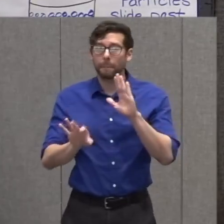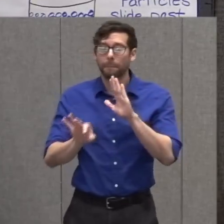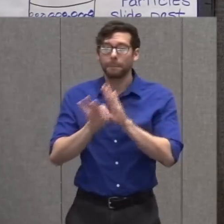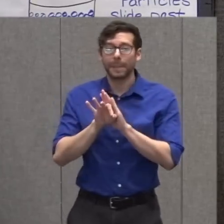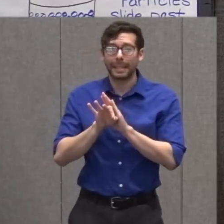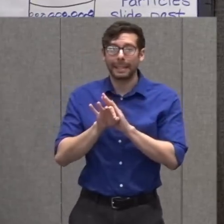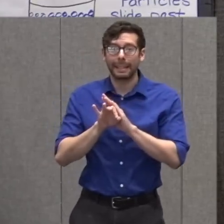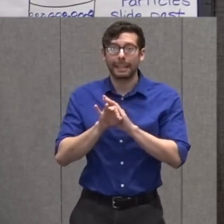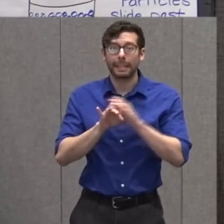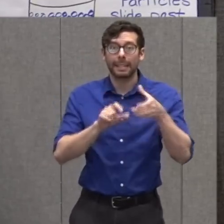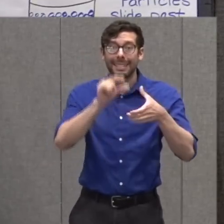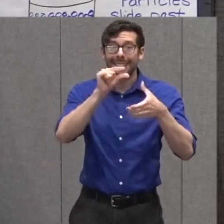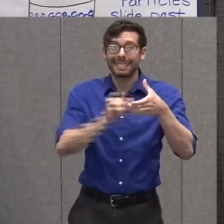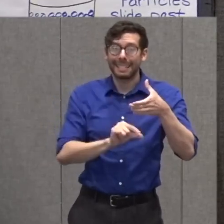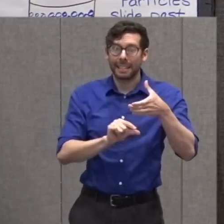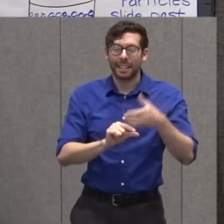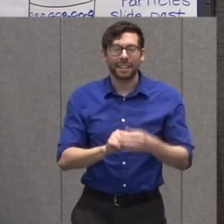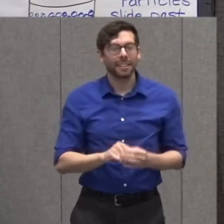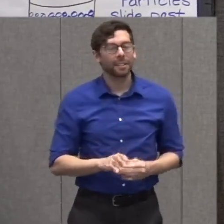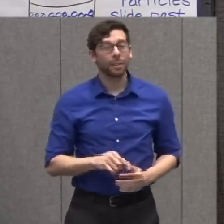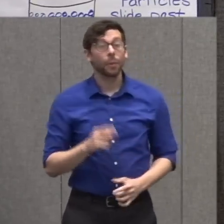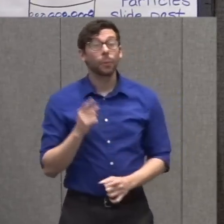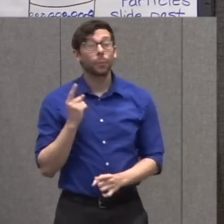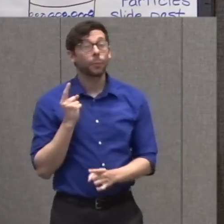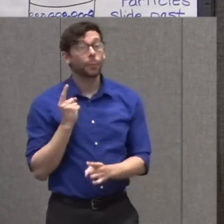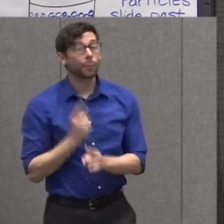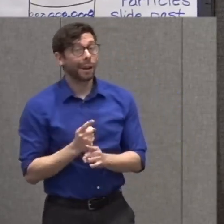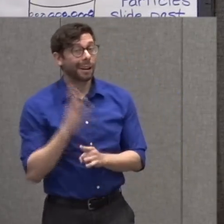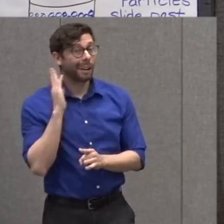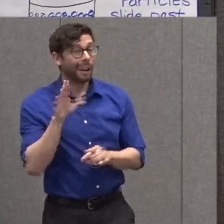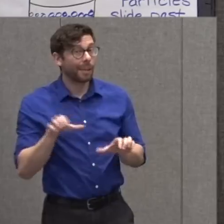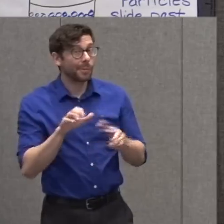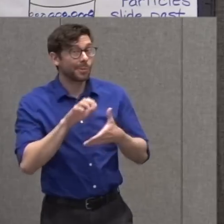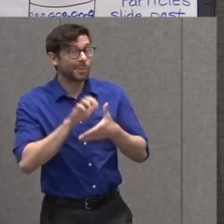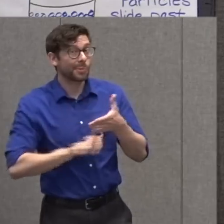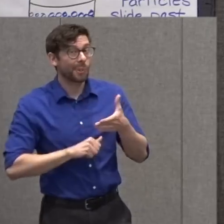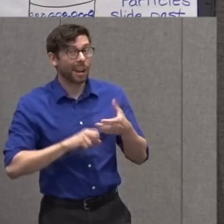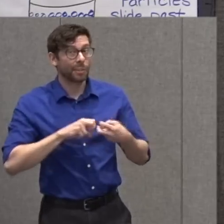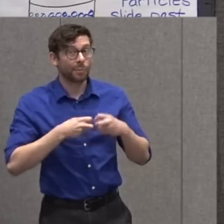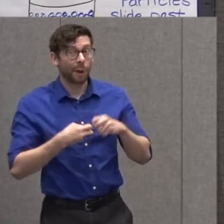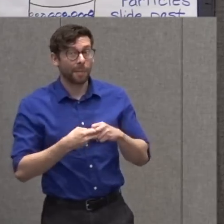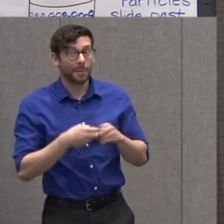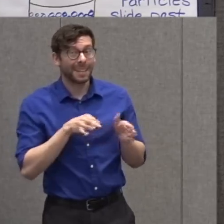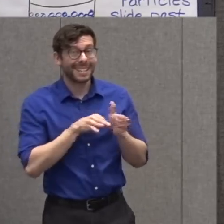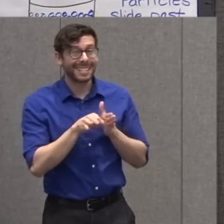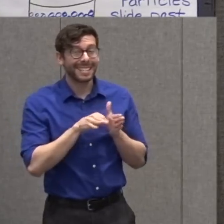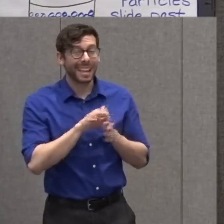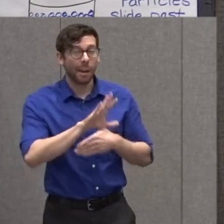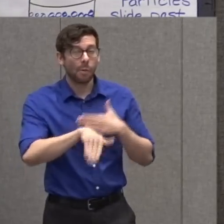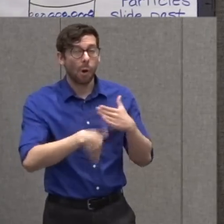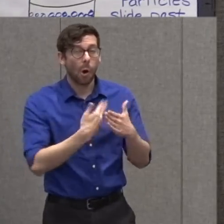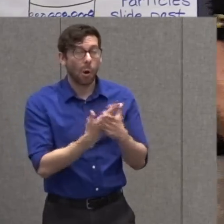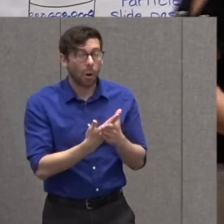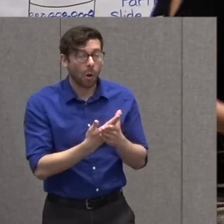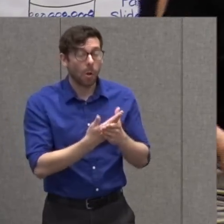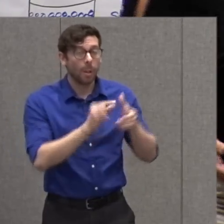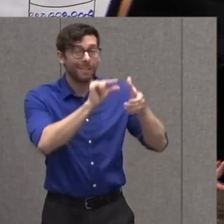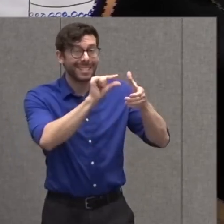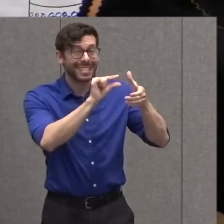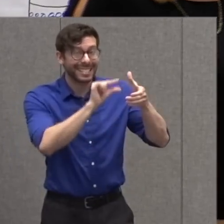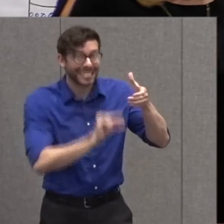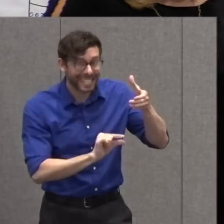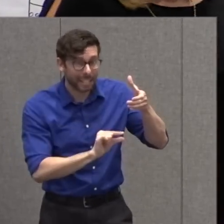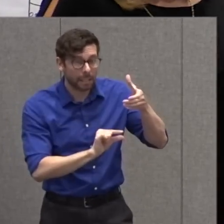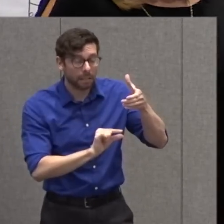I would have counted all of the sink and subtracted all of the float. Nice. So 6 minus